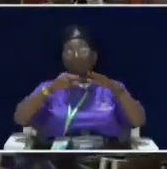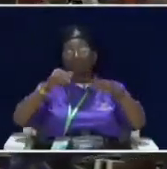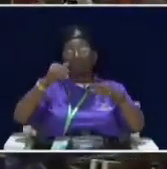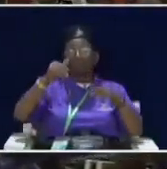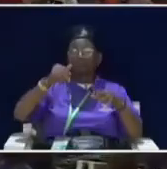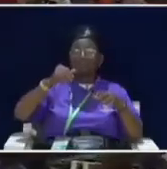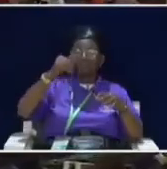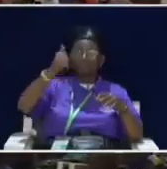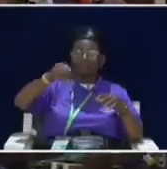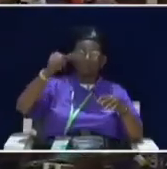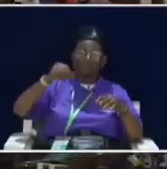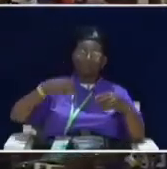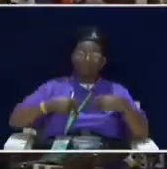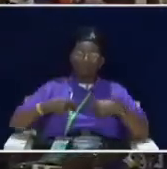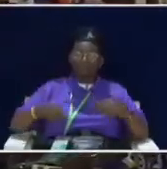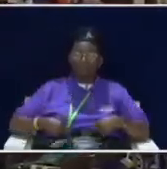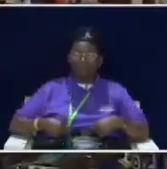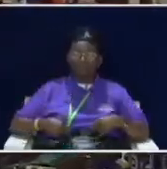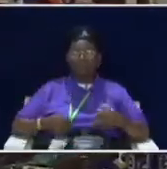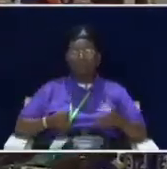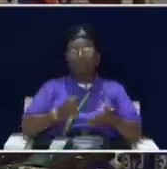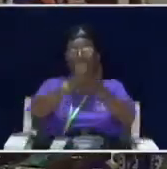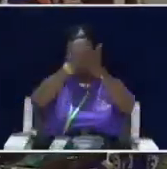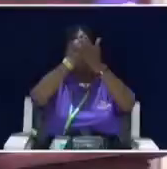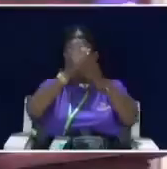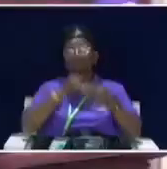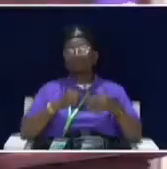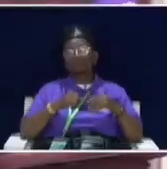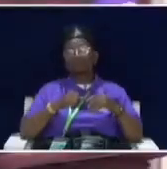assistance, the God who